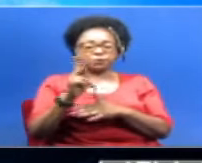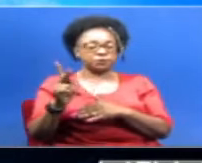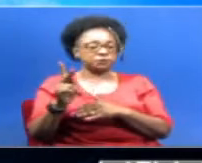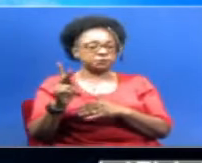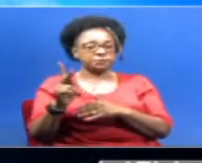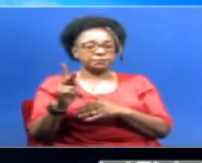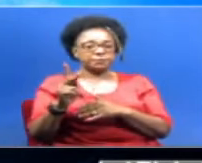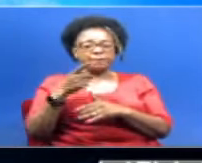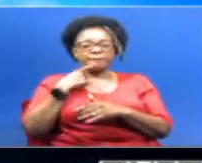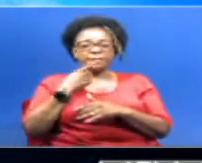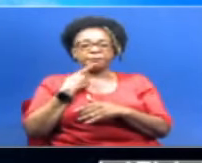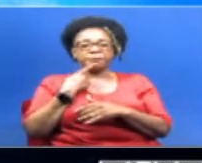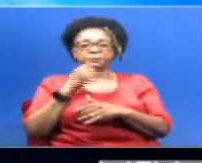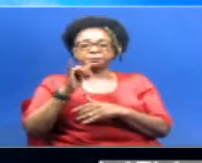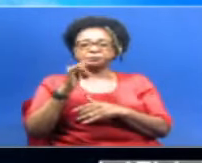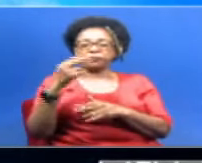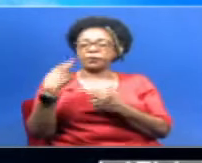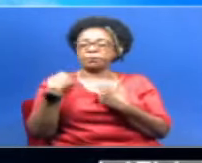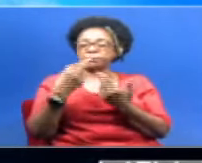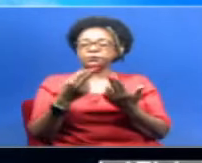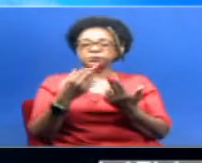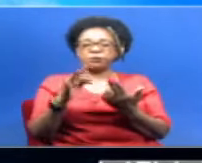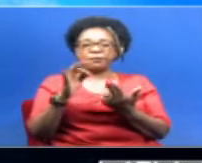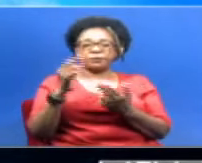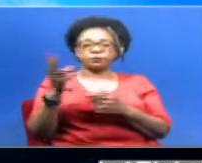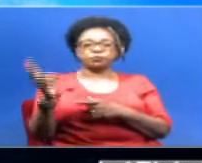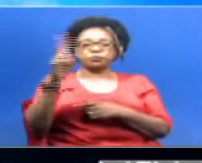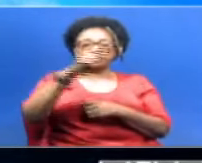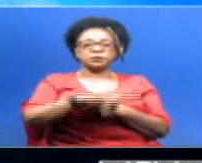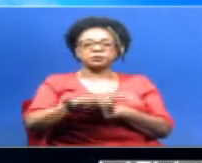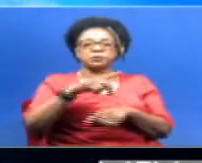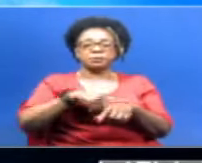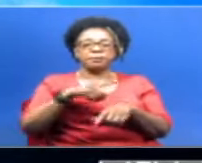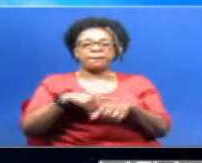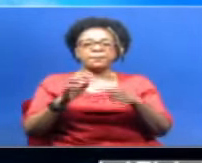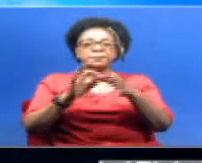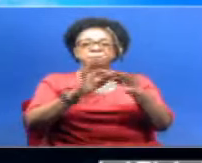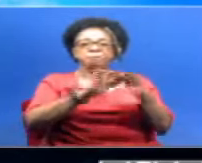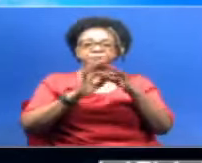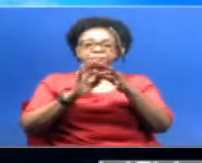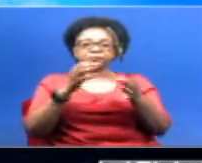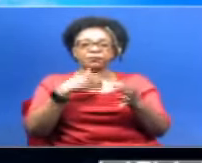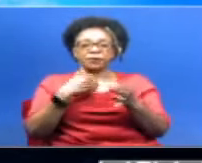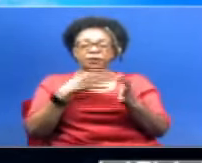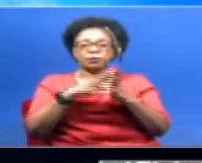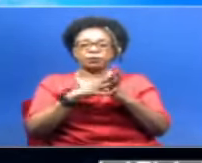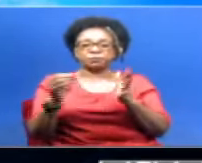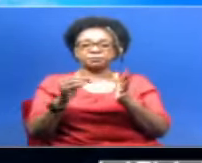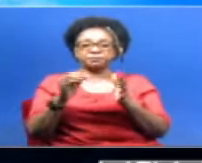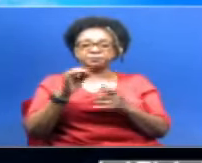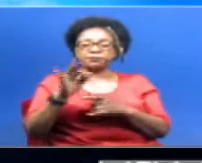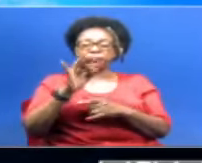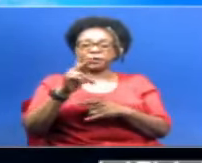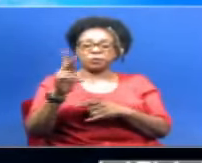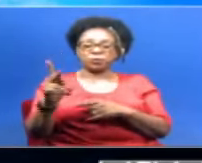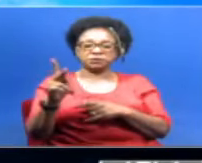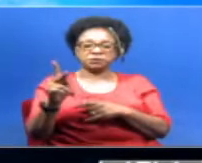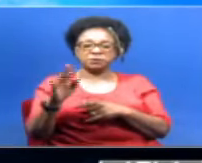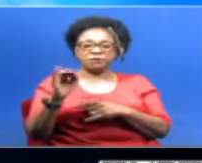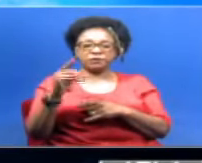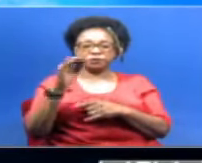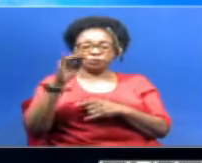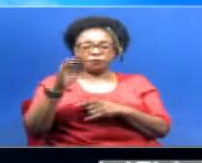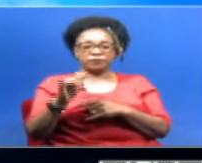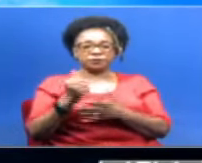giving a status report of the government just 2 days after Azimio gave a comprehensive scorecard of Kenya Kwanza's first year in